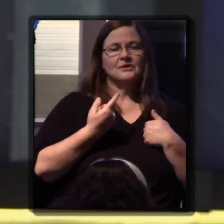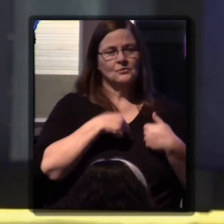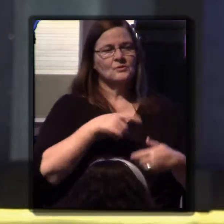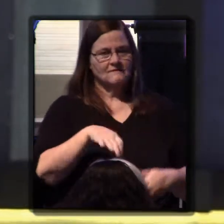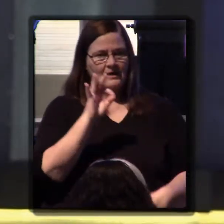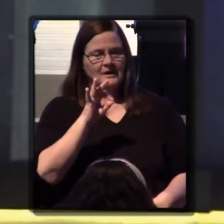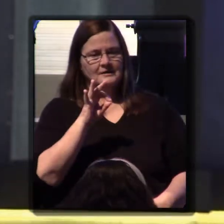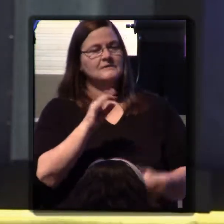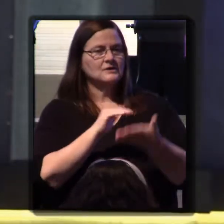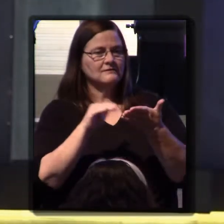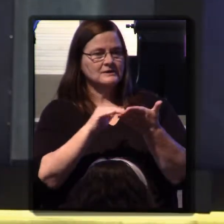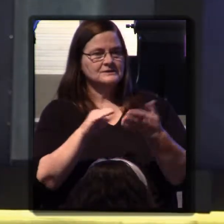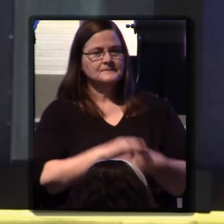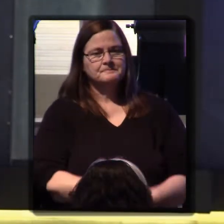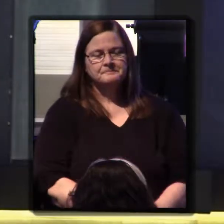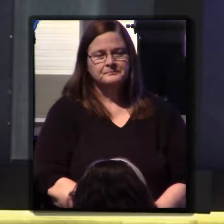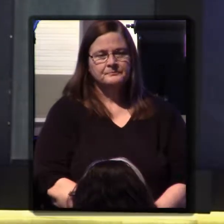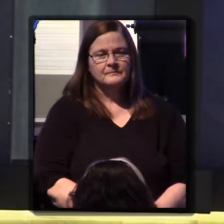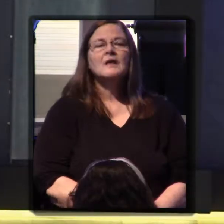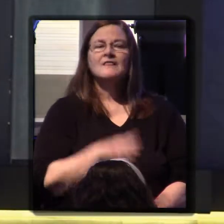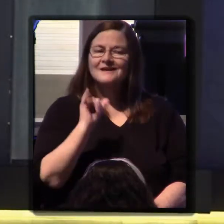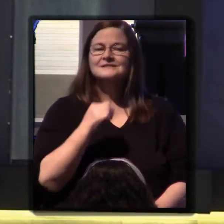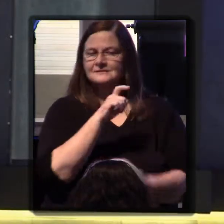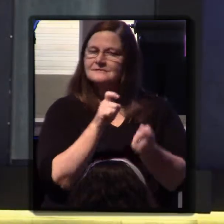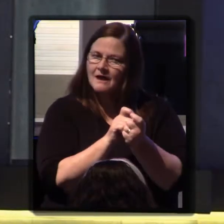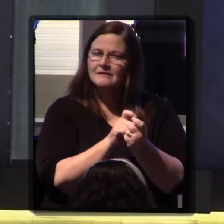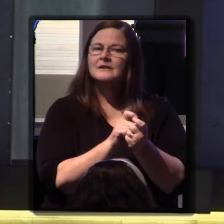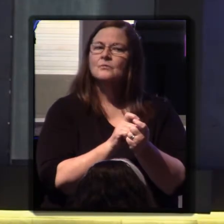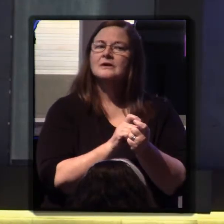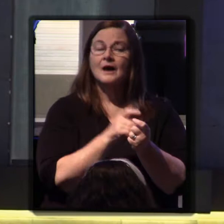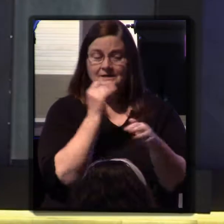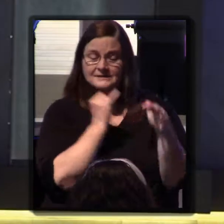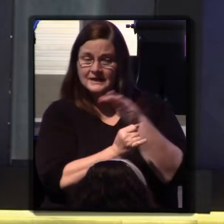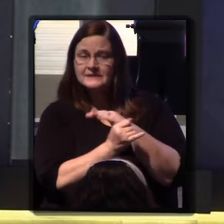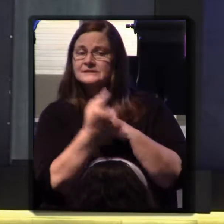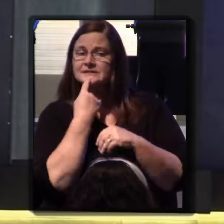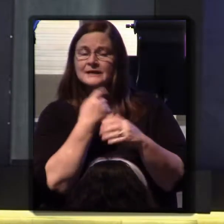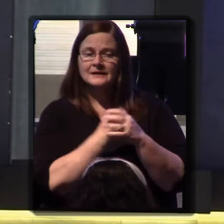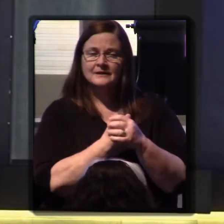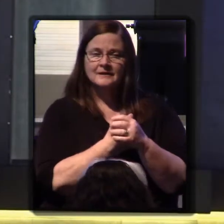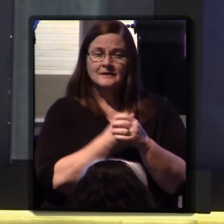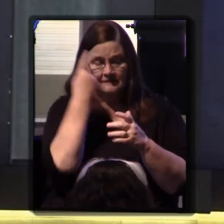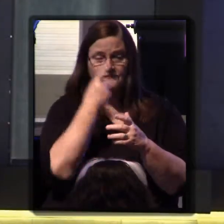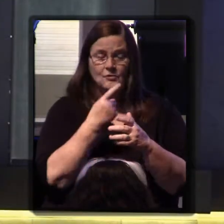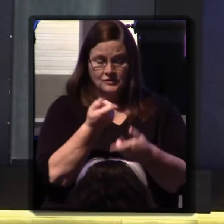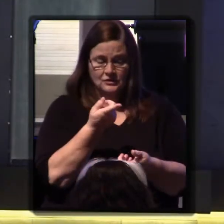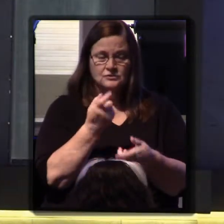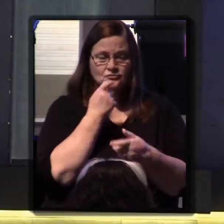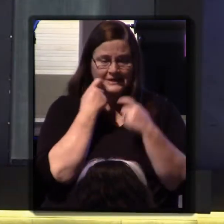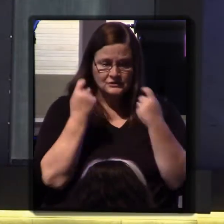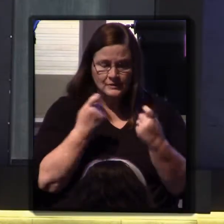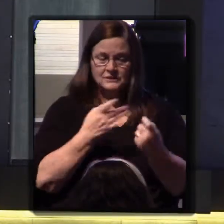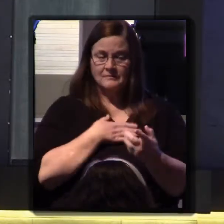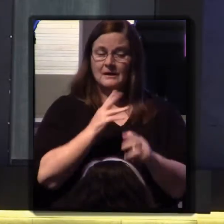of death for life that we find forgiveness. And that is exactly what